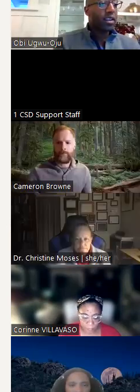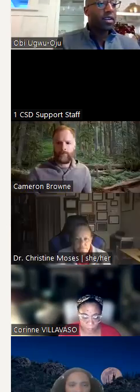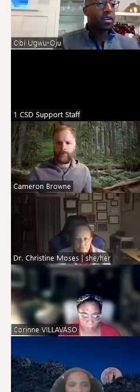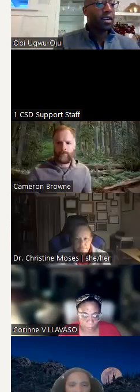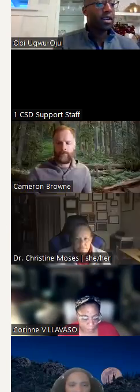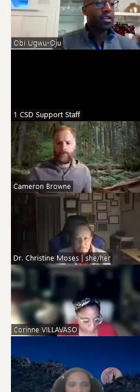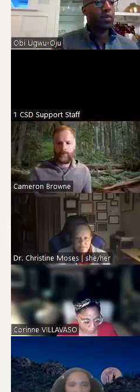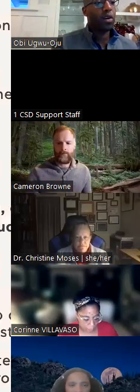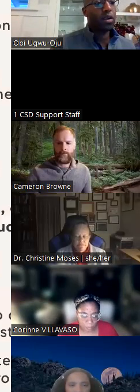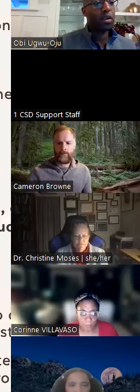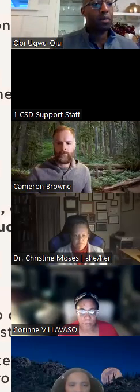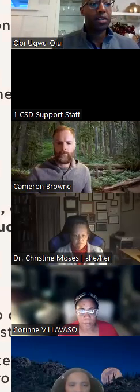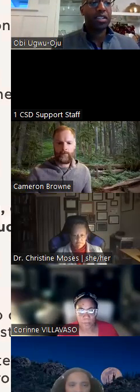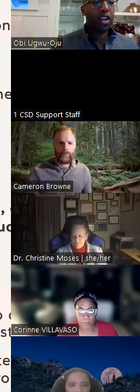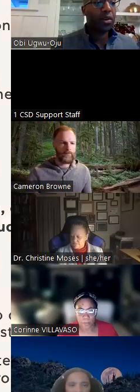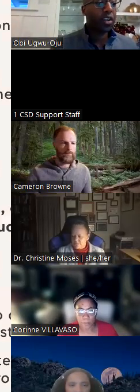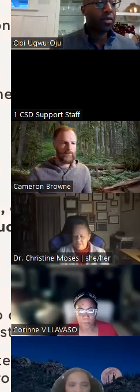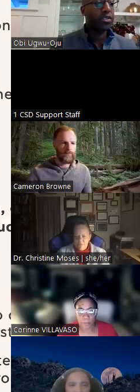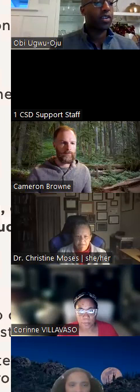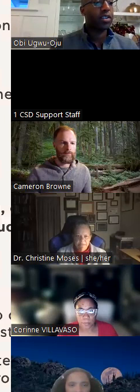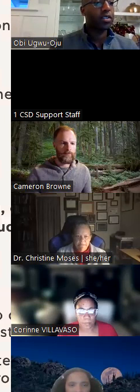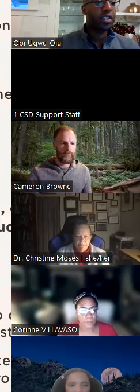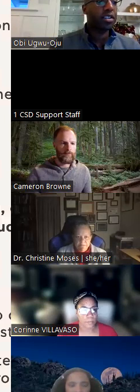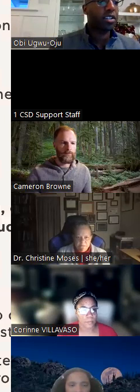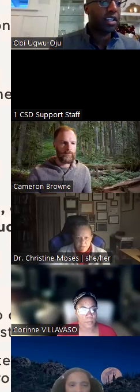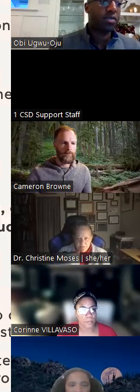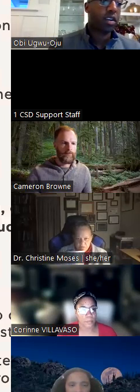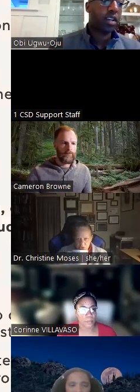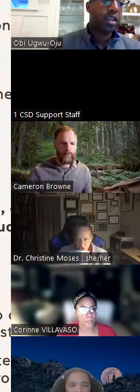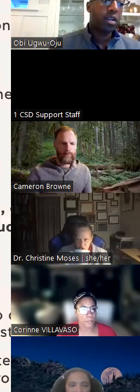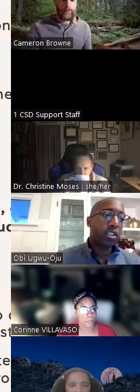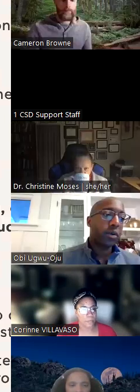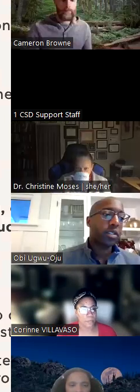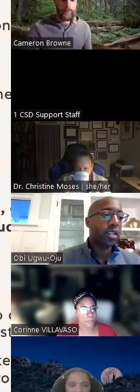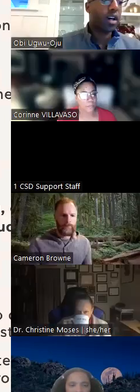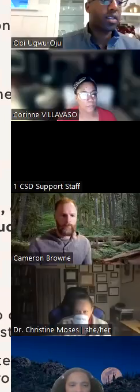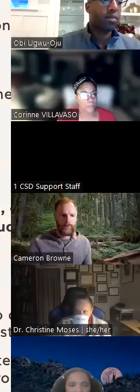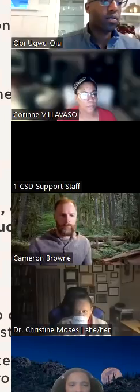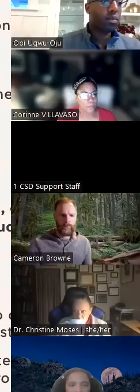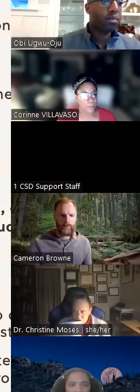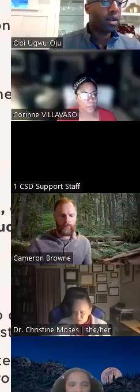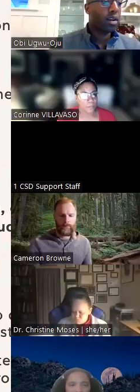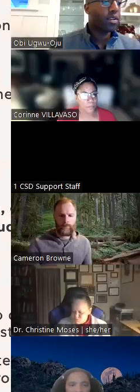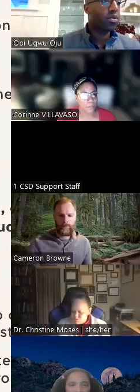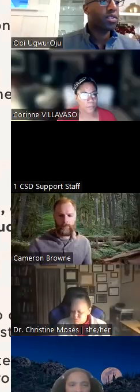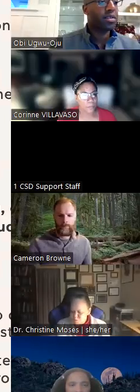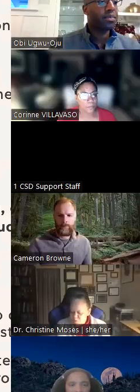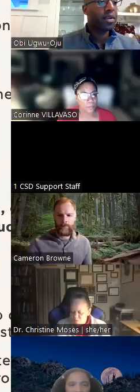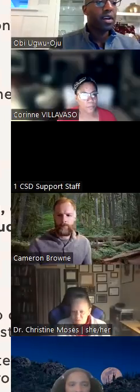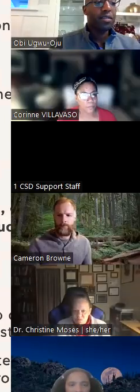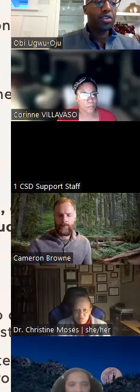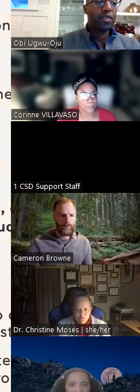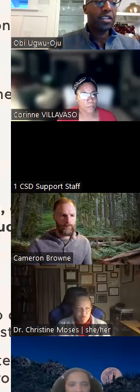This meeting is part of the Police Accountability Commission structure and details phase of work, which focuses on the form of the new